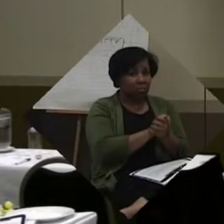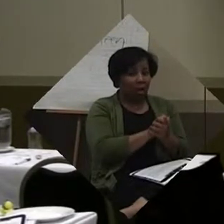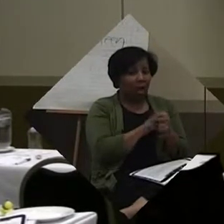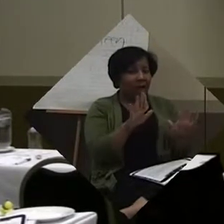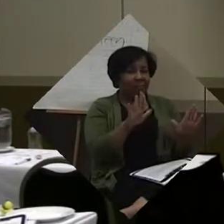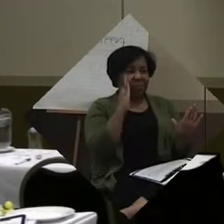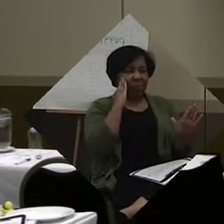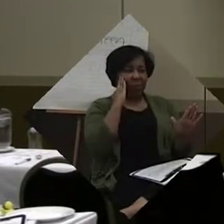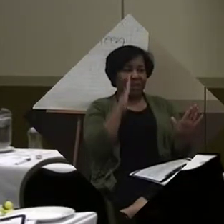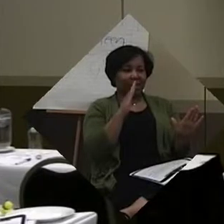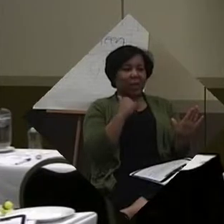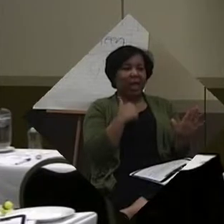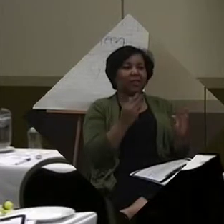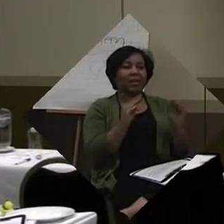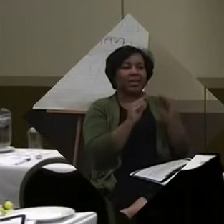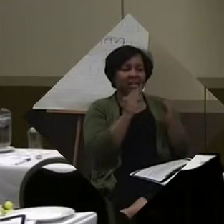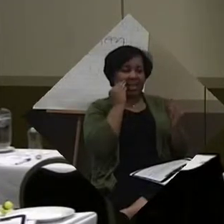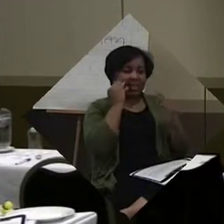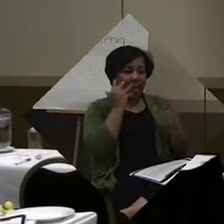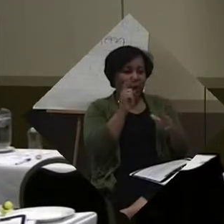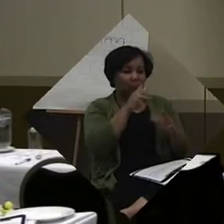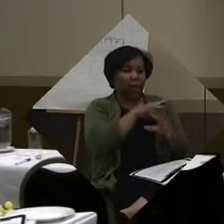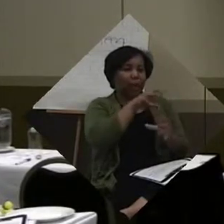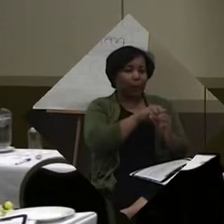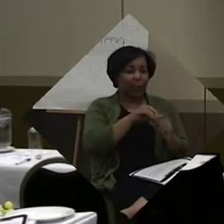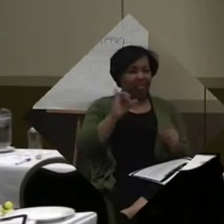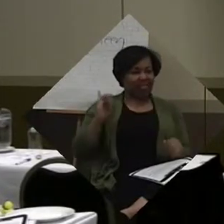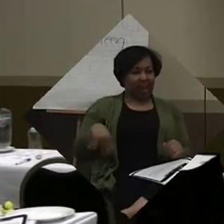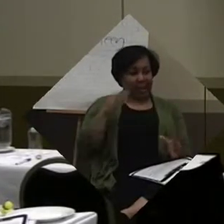now? You know what? We've got this additional data that you can include here.